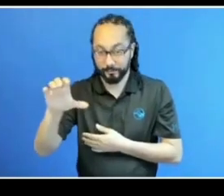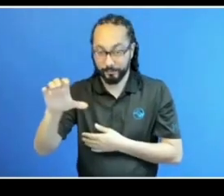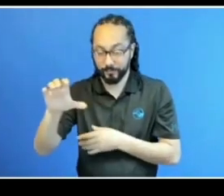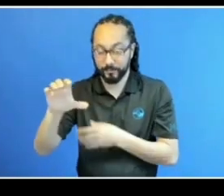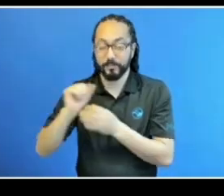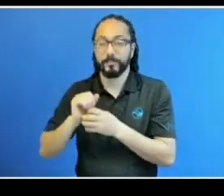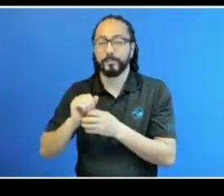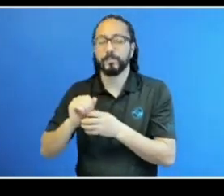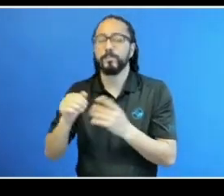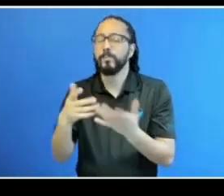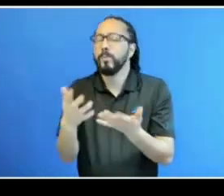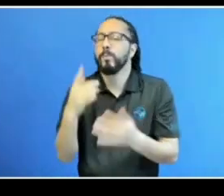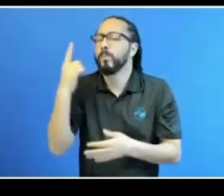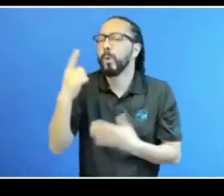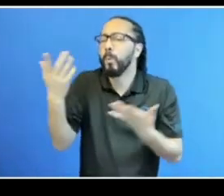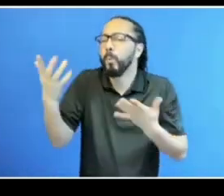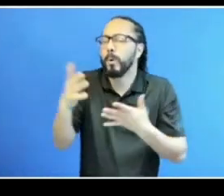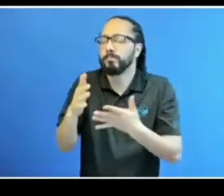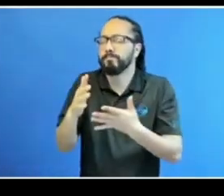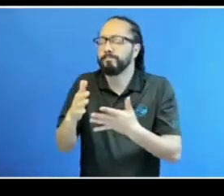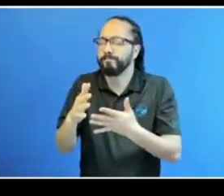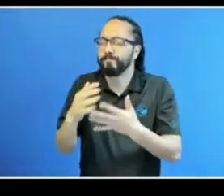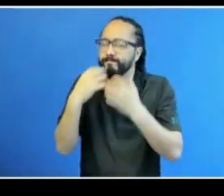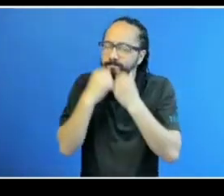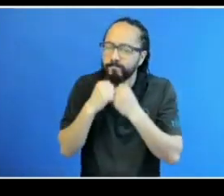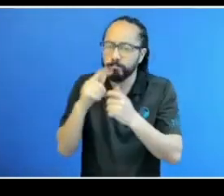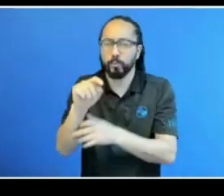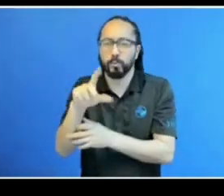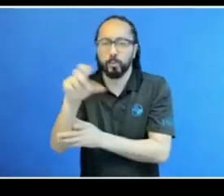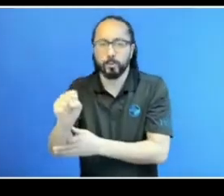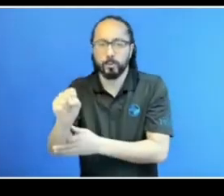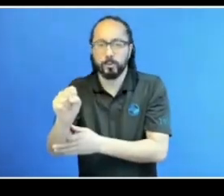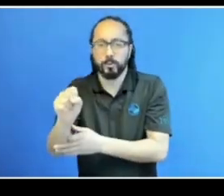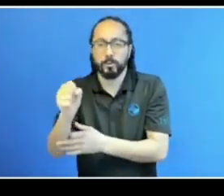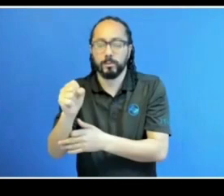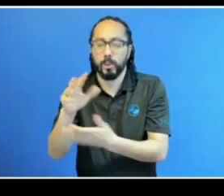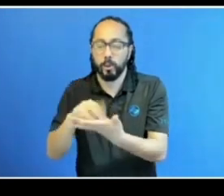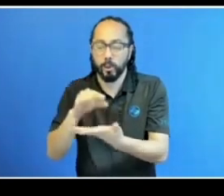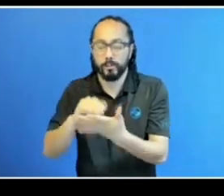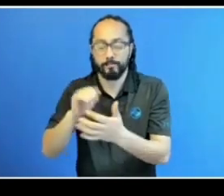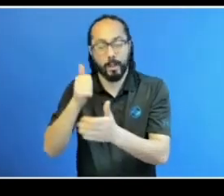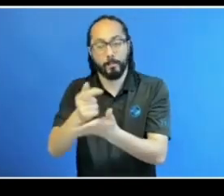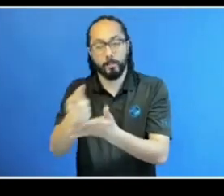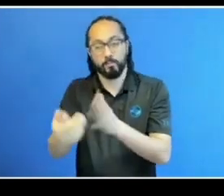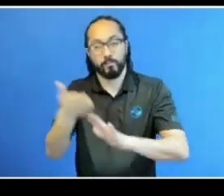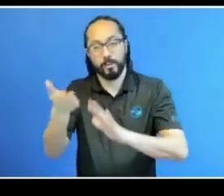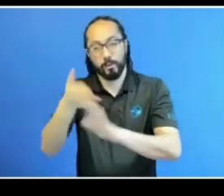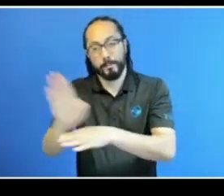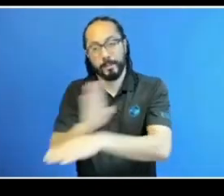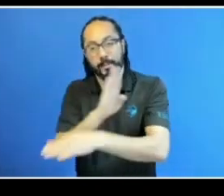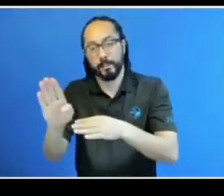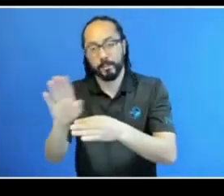you have learned from attending NSC that has helped you run your business?